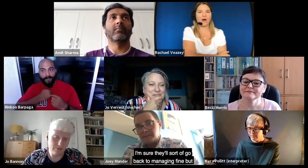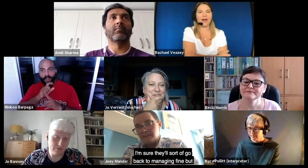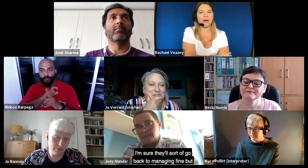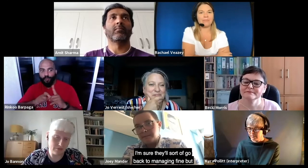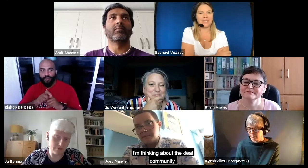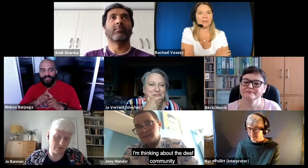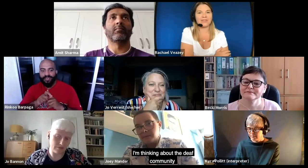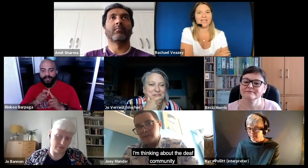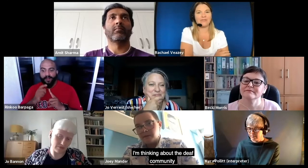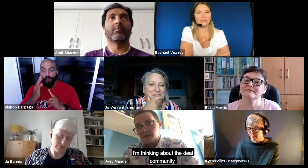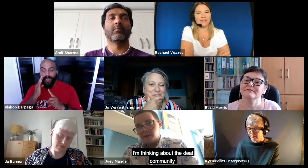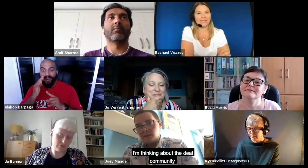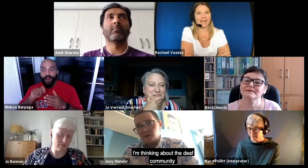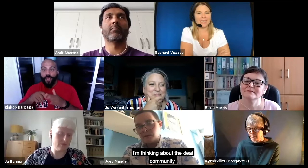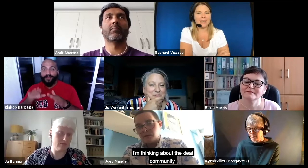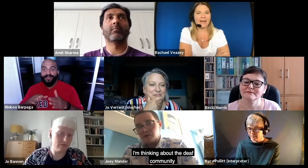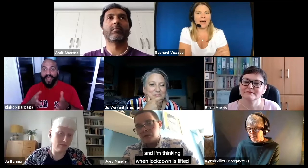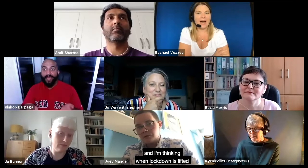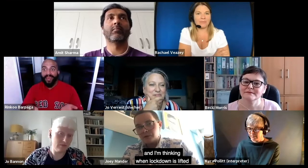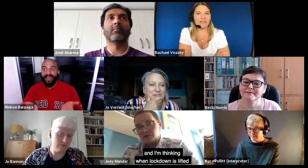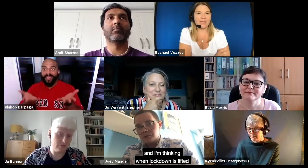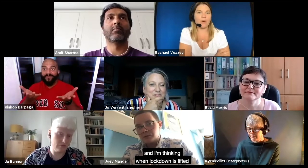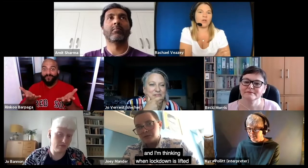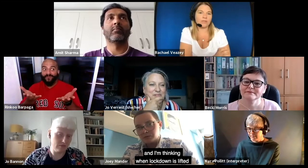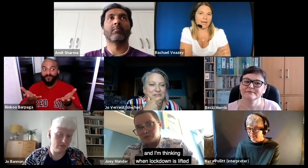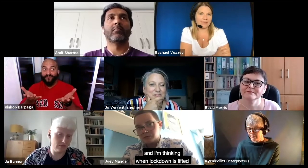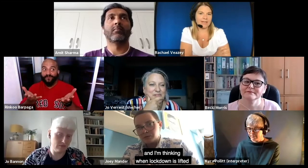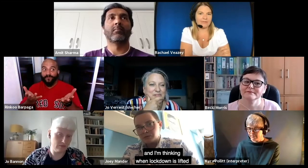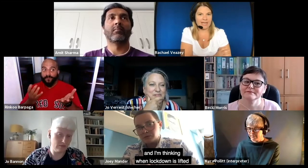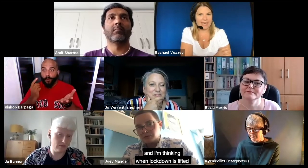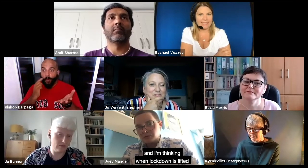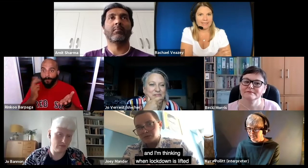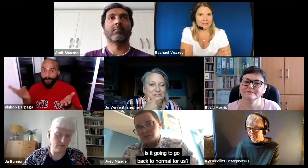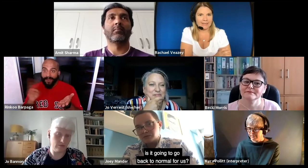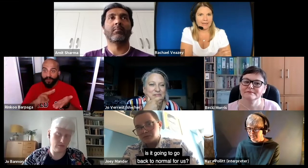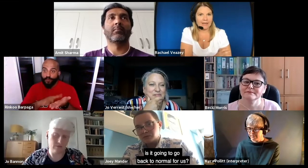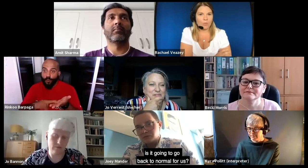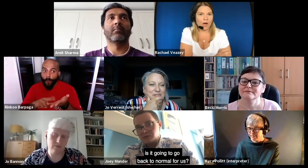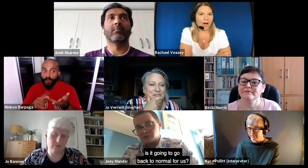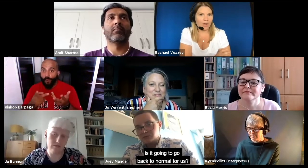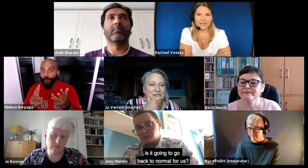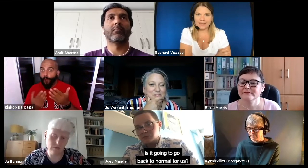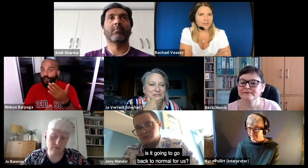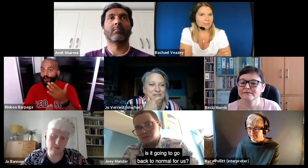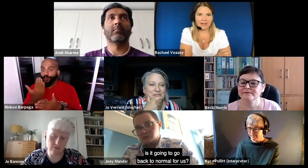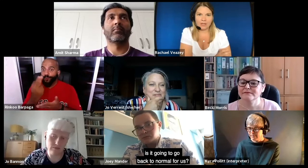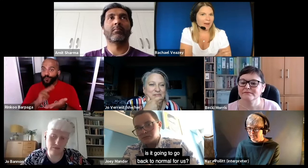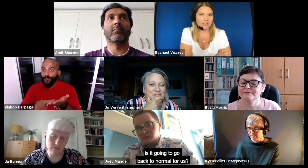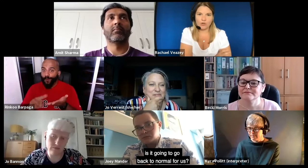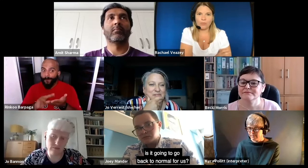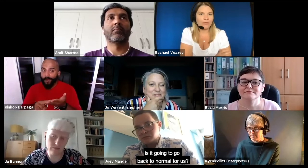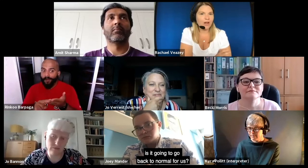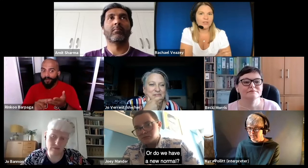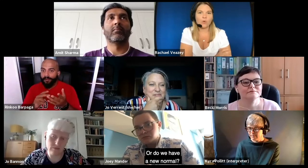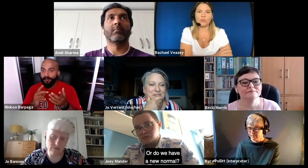managing fine, but I'm thinking about the deaf community, and I'm thinking, when lockdown's lifted, is it going to go back